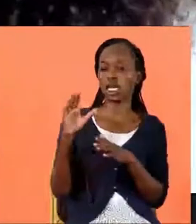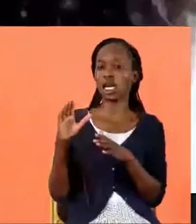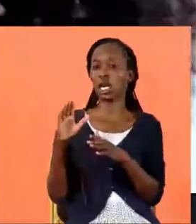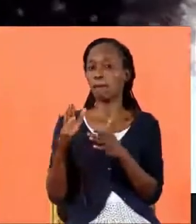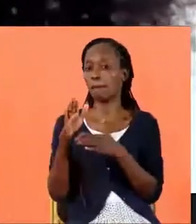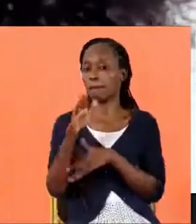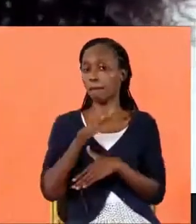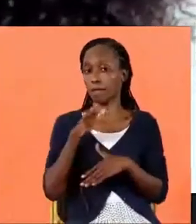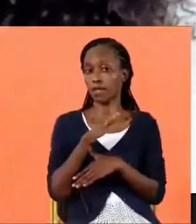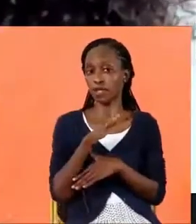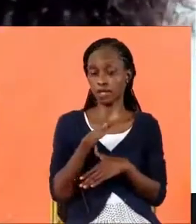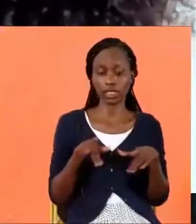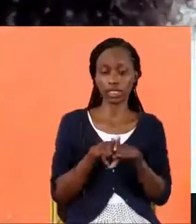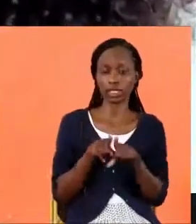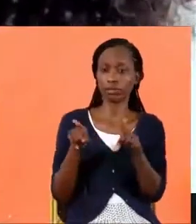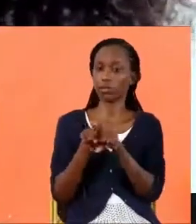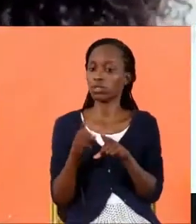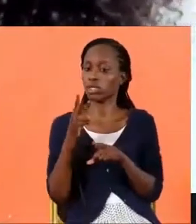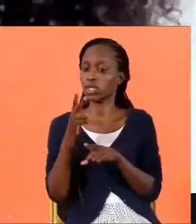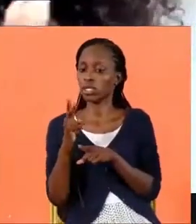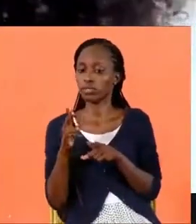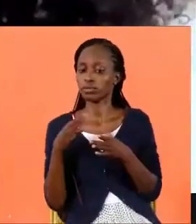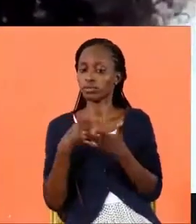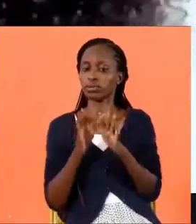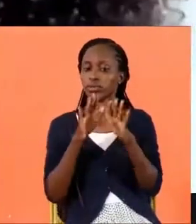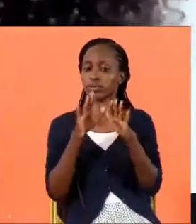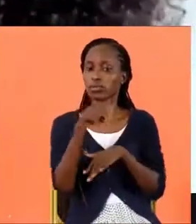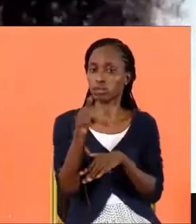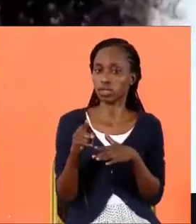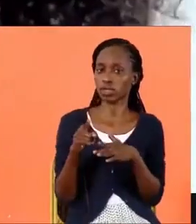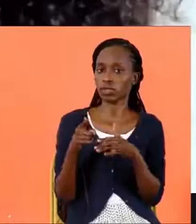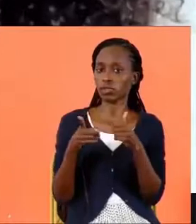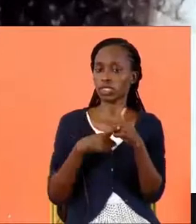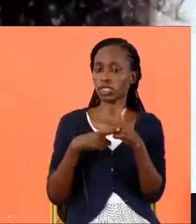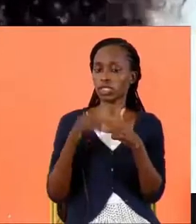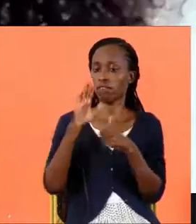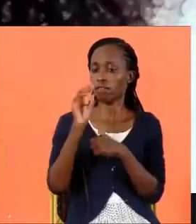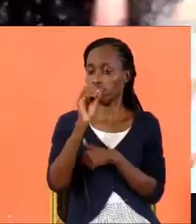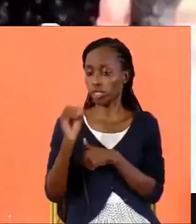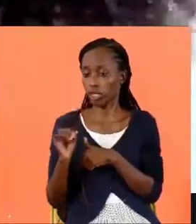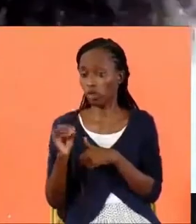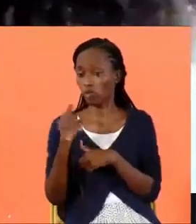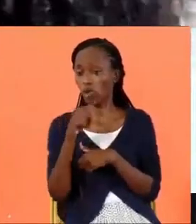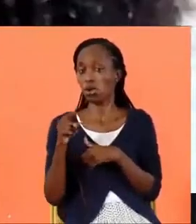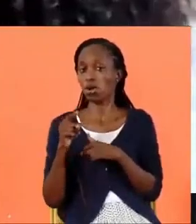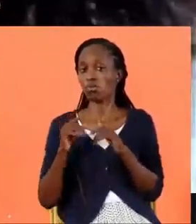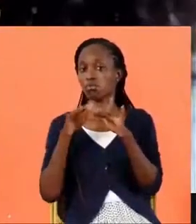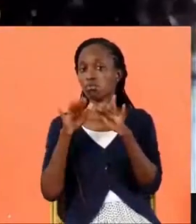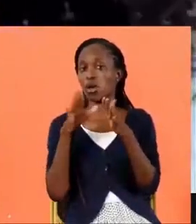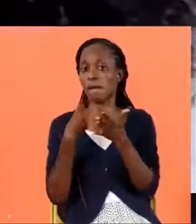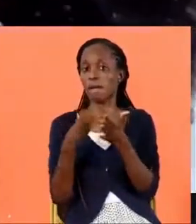look at where these illicit financial flows are going, almost 65% of our illicit financial flows is going to